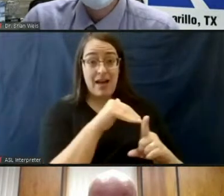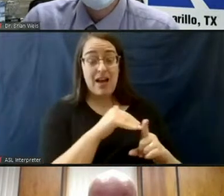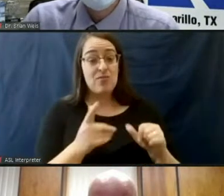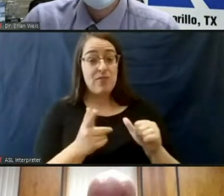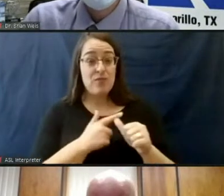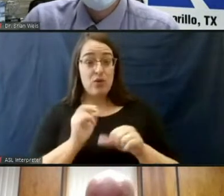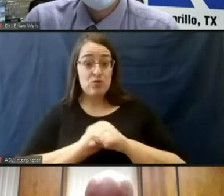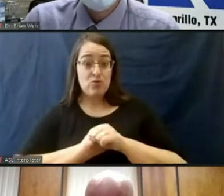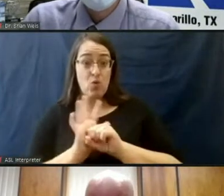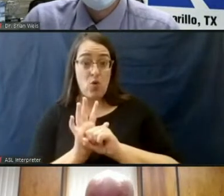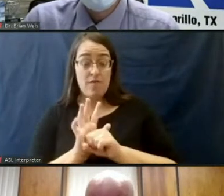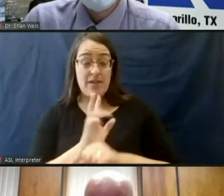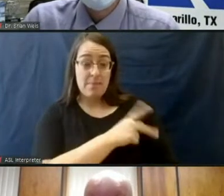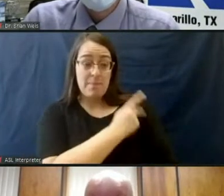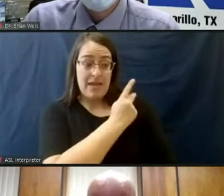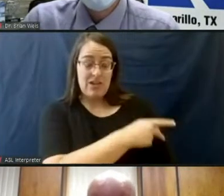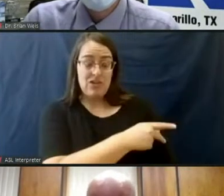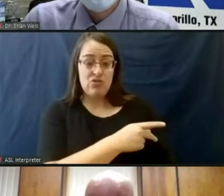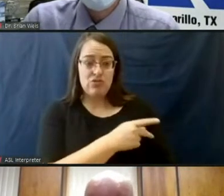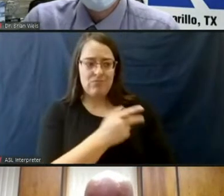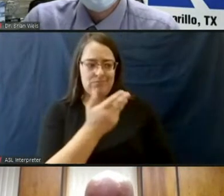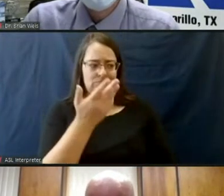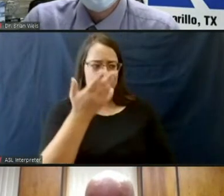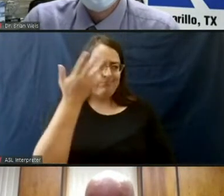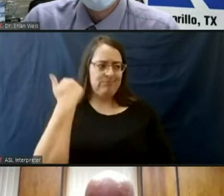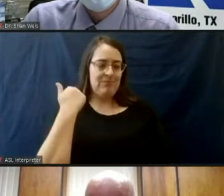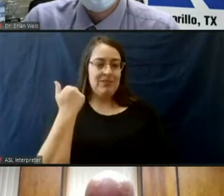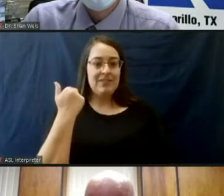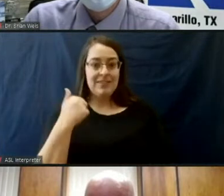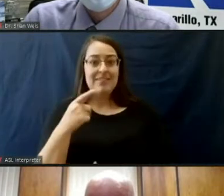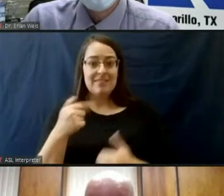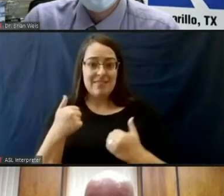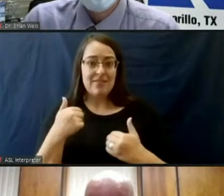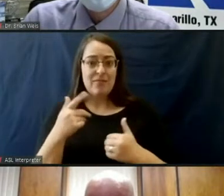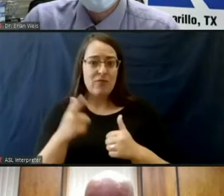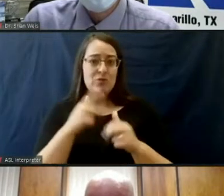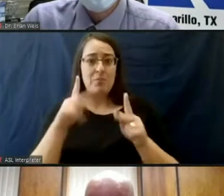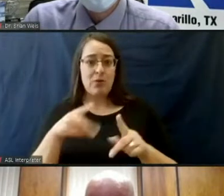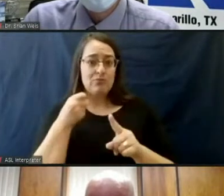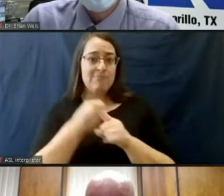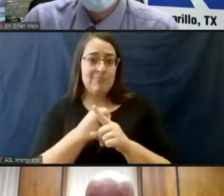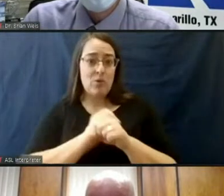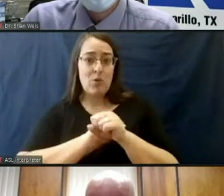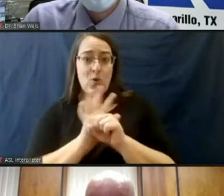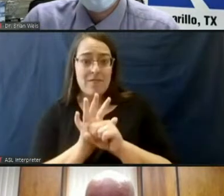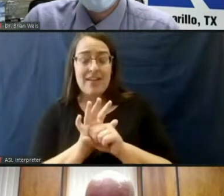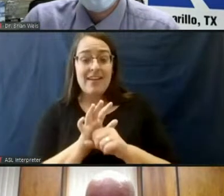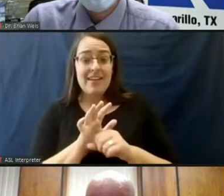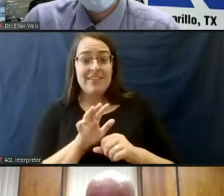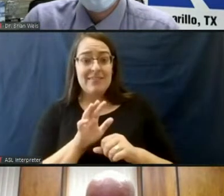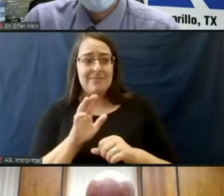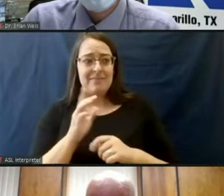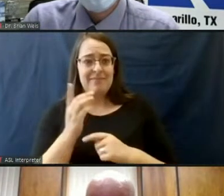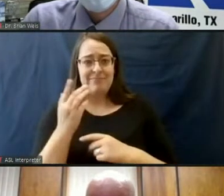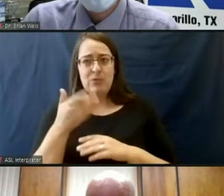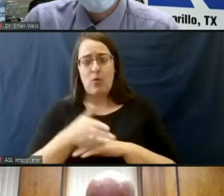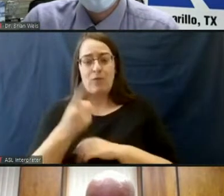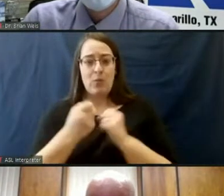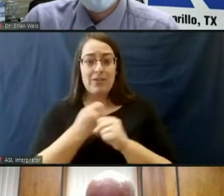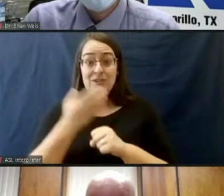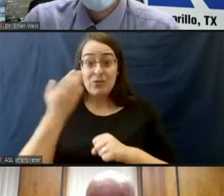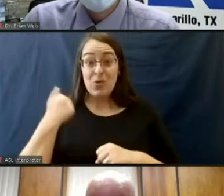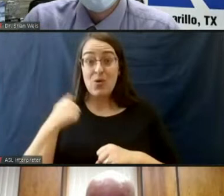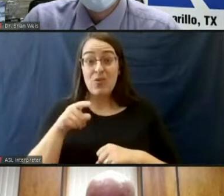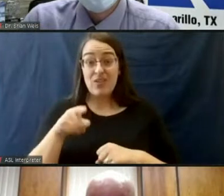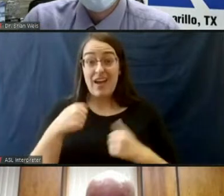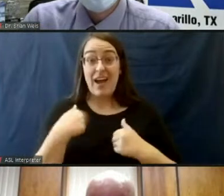here over a year ago was a combination of COVID-19 and influenza. And unfortunately, that patient succumbed. And I